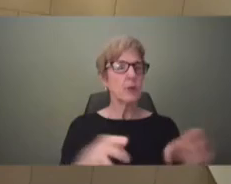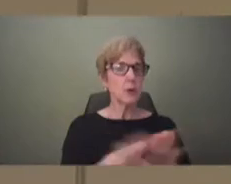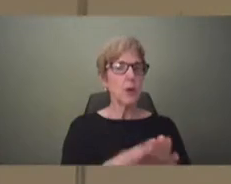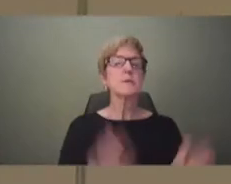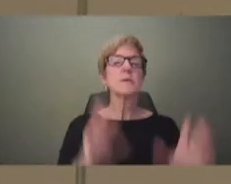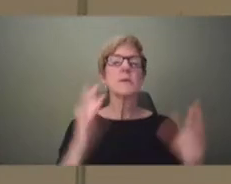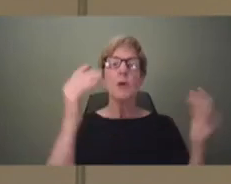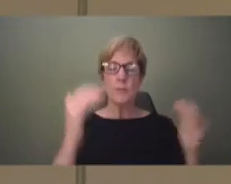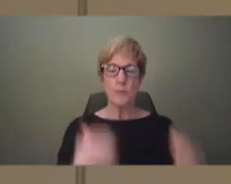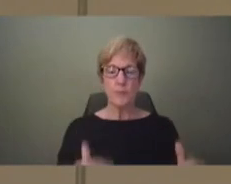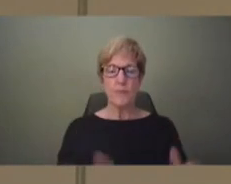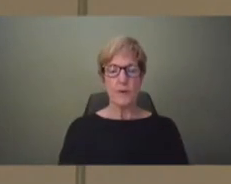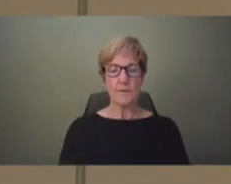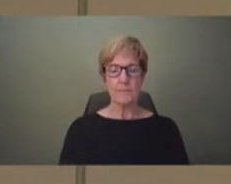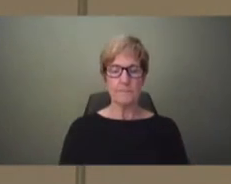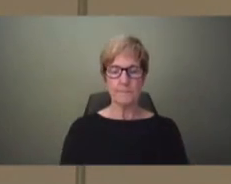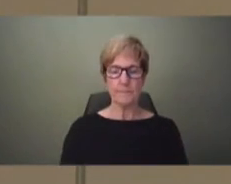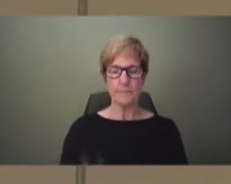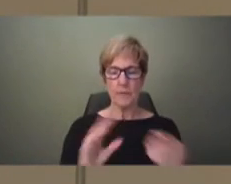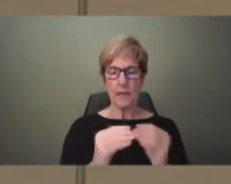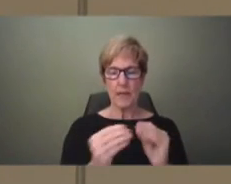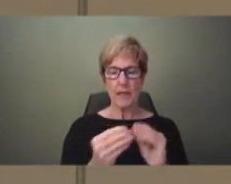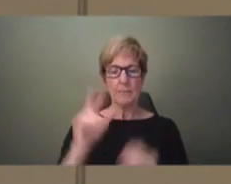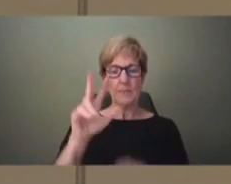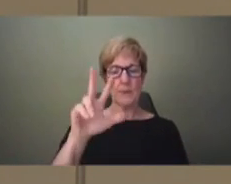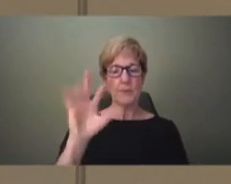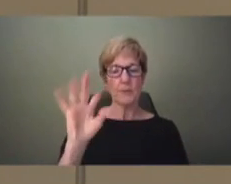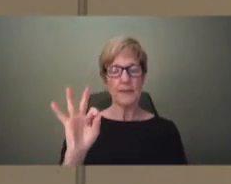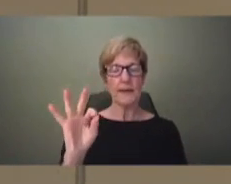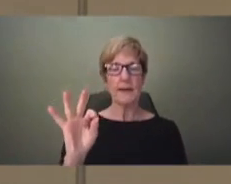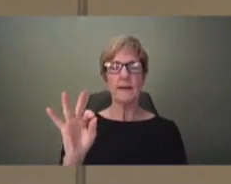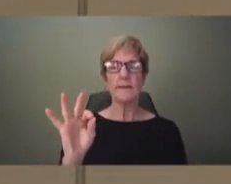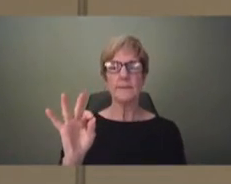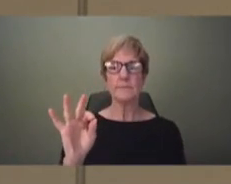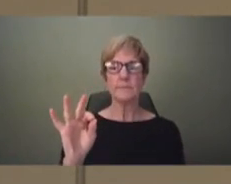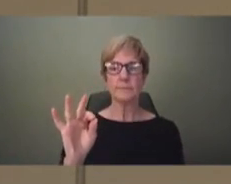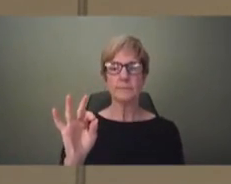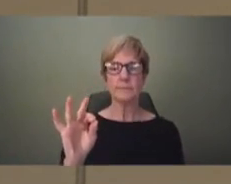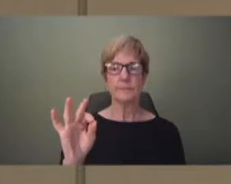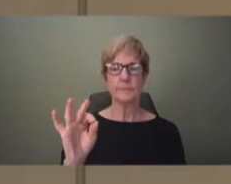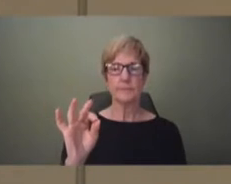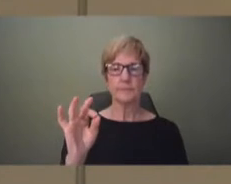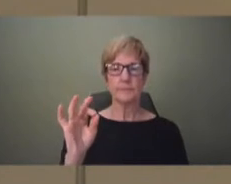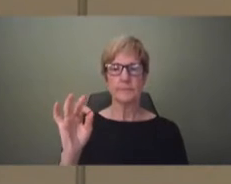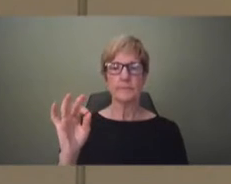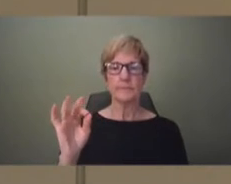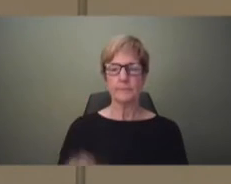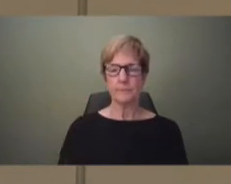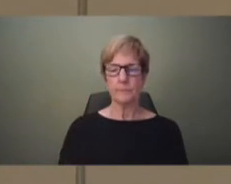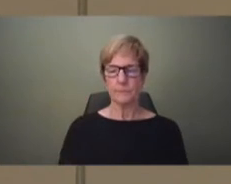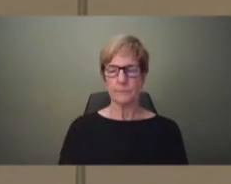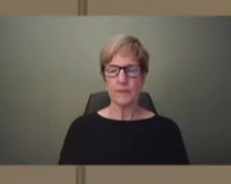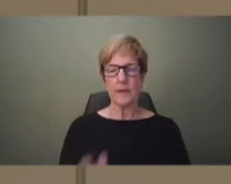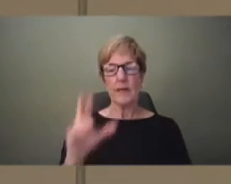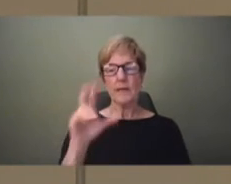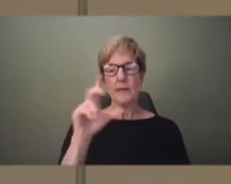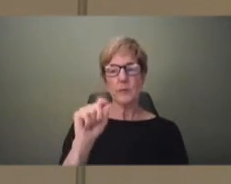on to item number 39 um uh uh reona petition